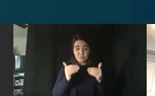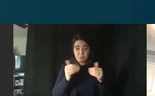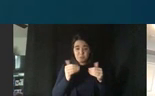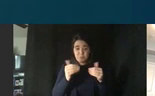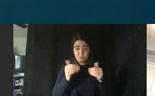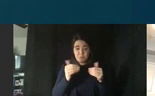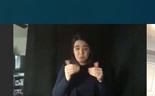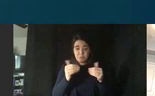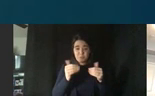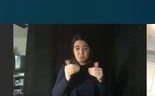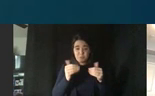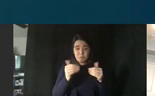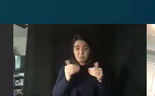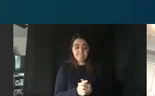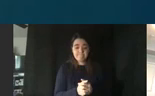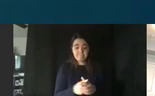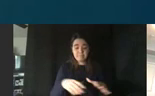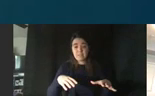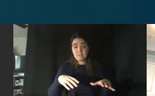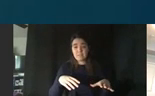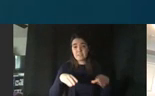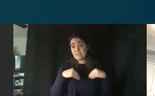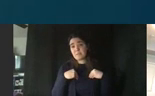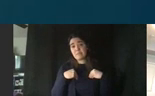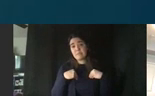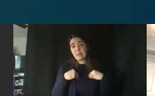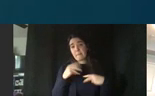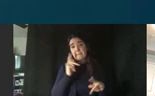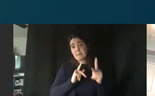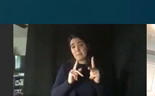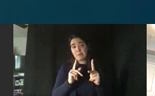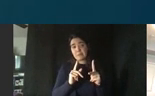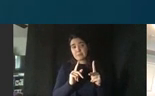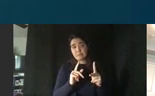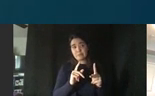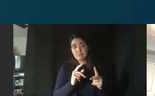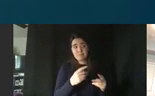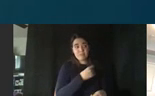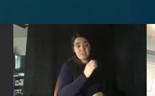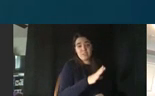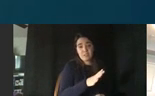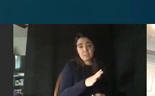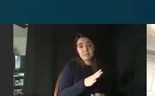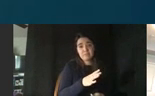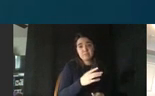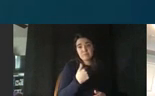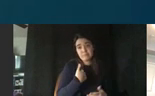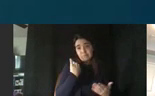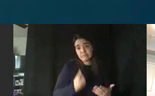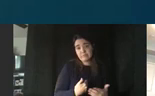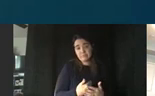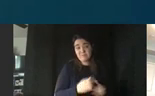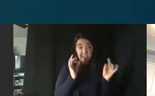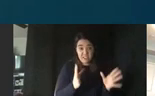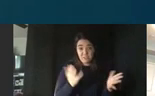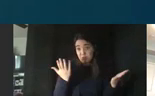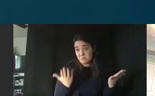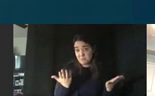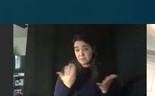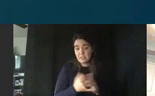the fact that there are going to be people who dislike you and even hate you. But that's a part of life.